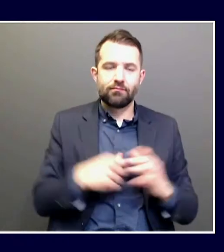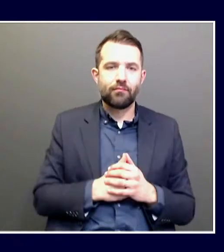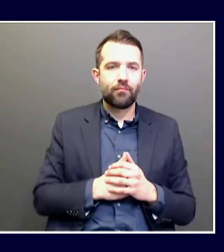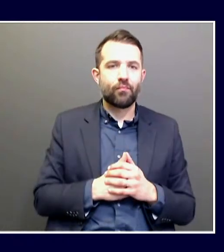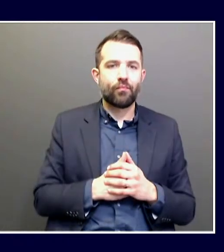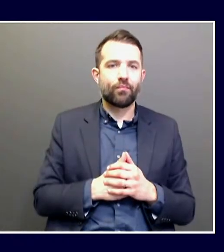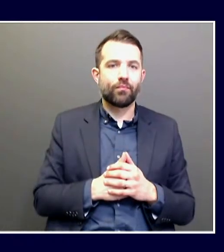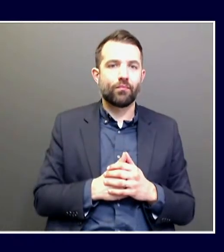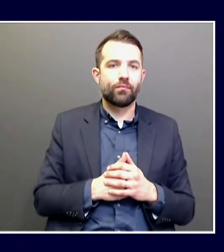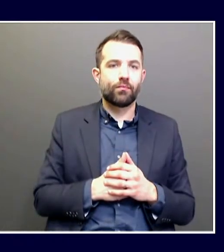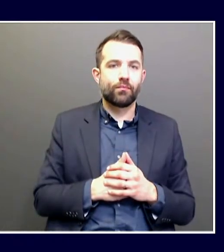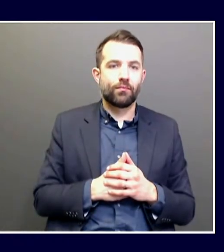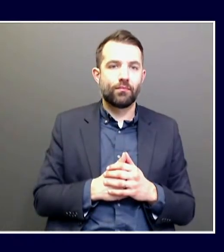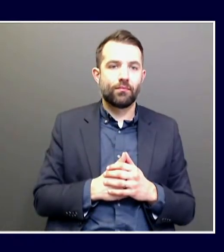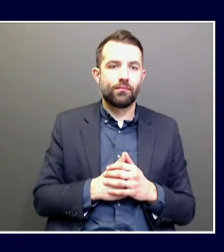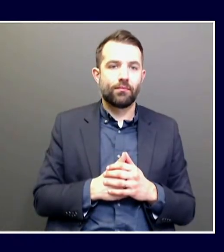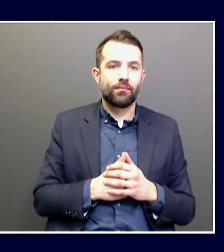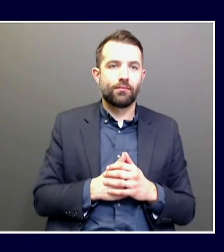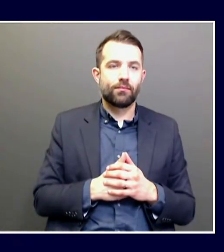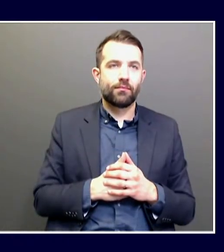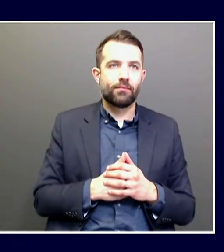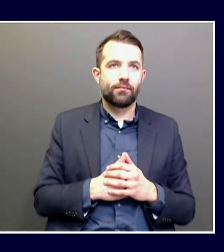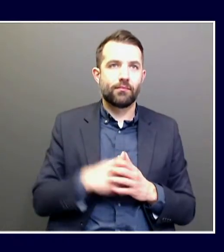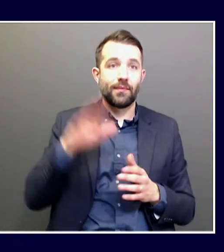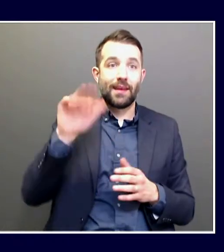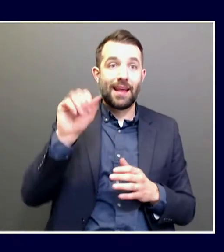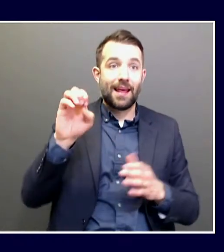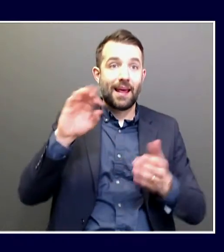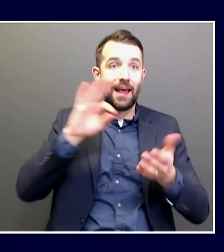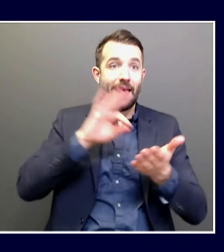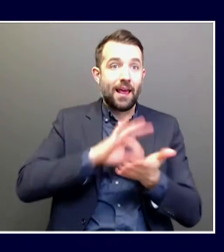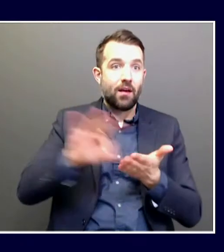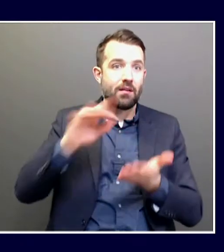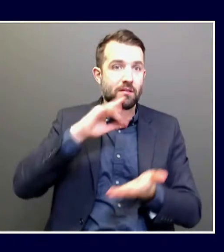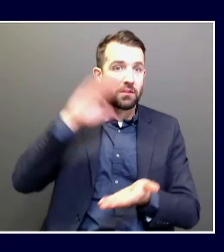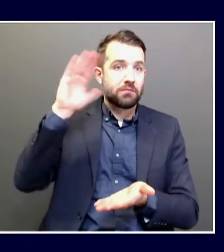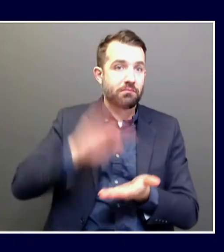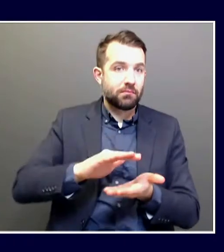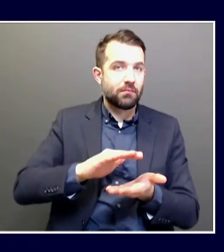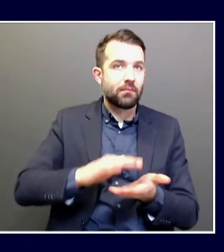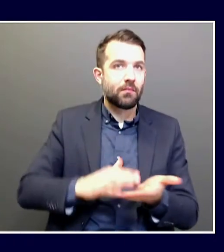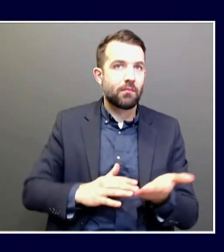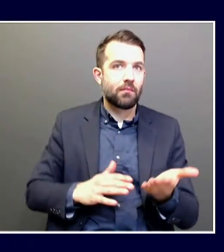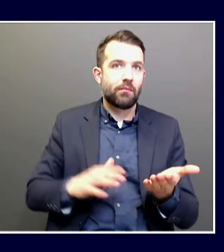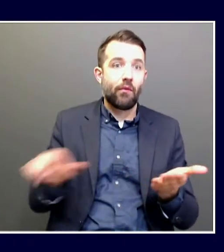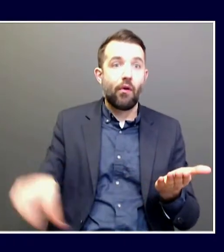day data than there are from case counts. The asterisk on that statement, though, Eric, is that